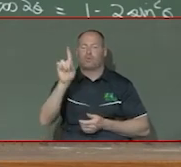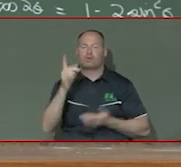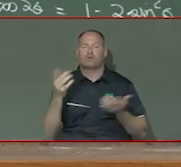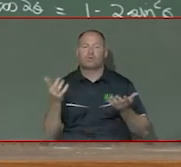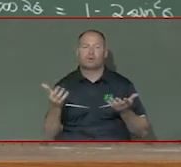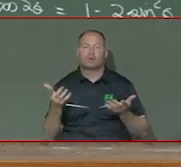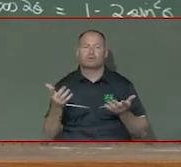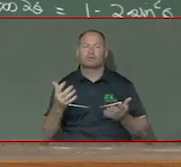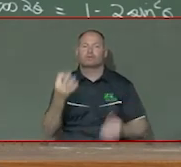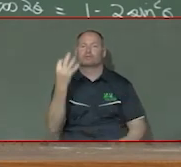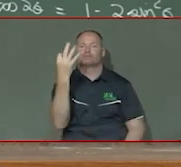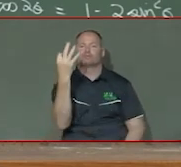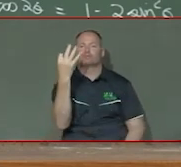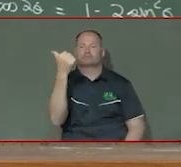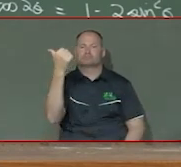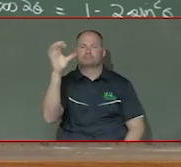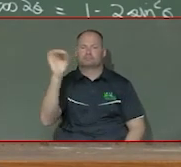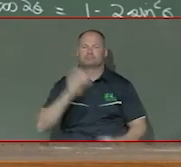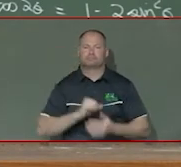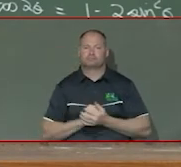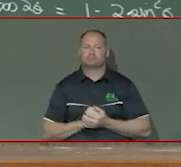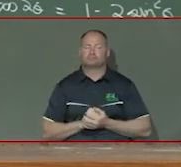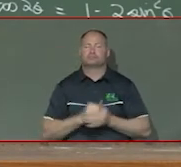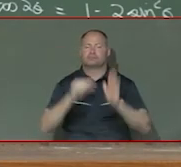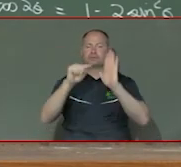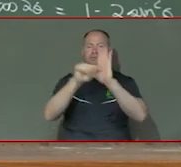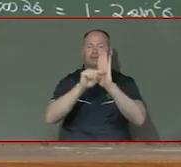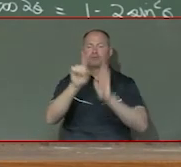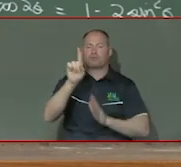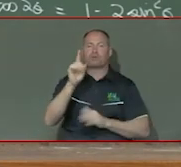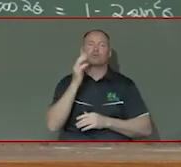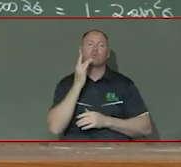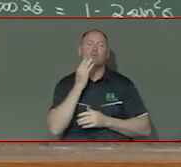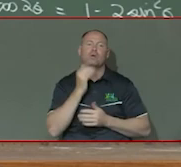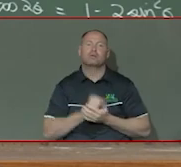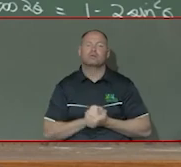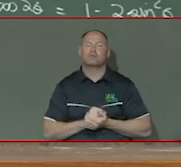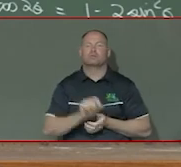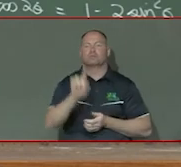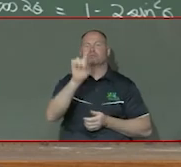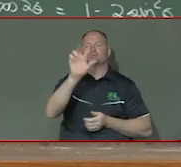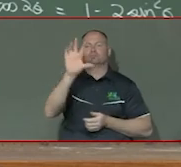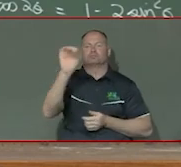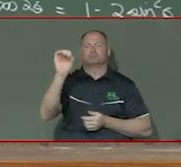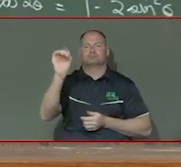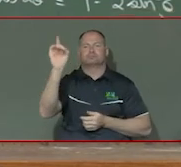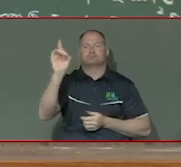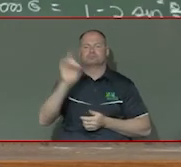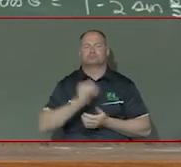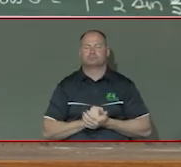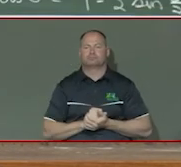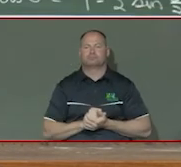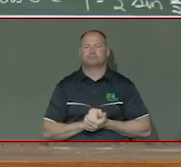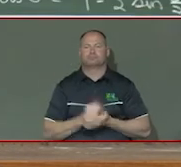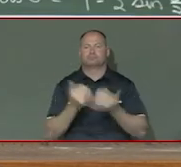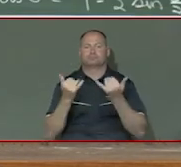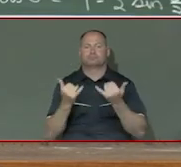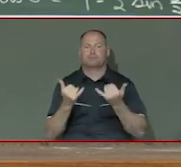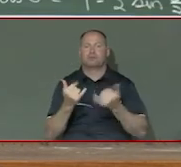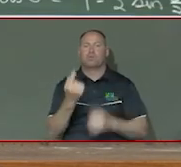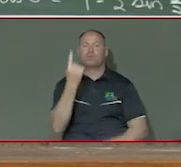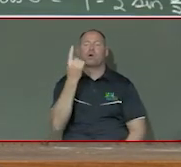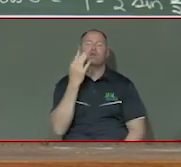360 degrees. And where is it negative 1? 180 degrees, correct? So the answer here, when is it